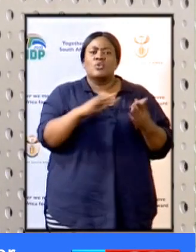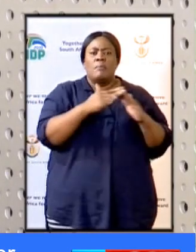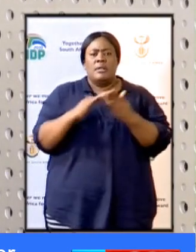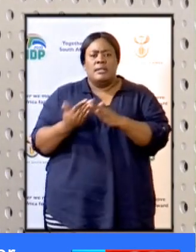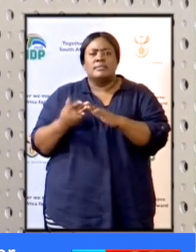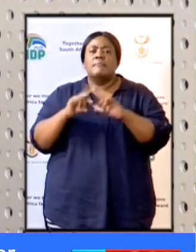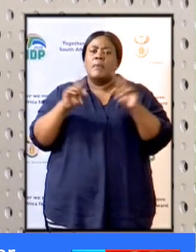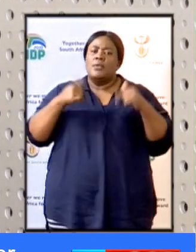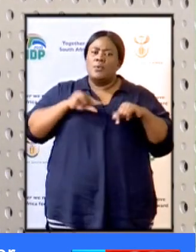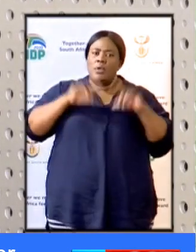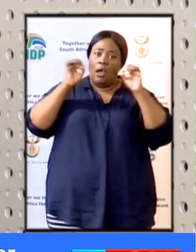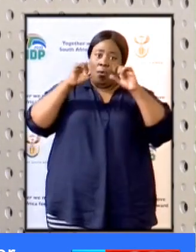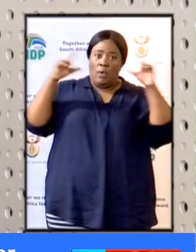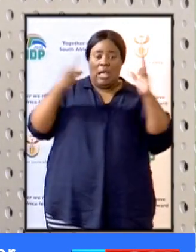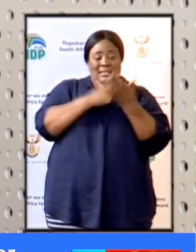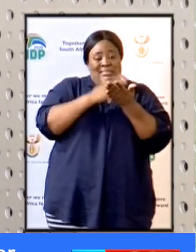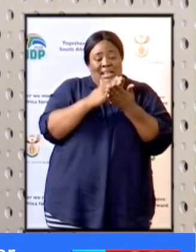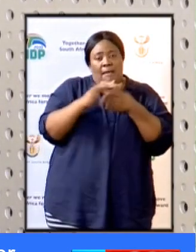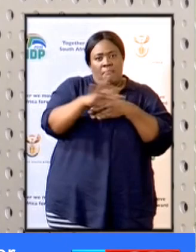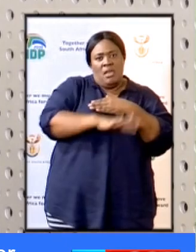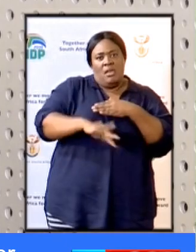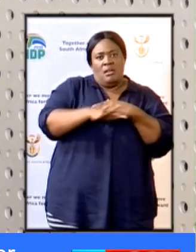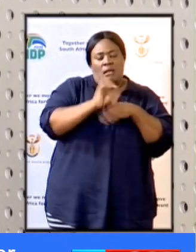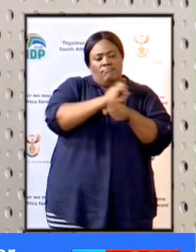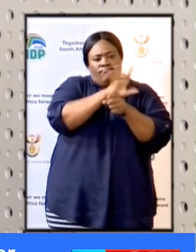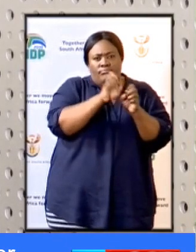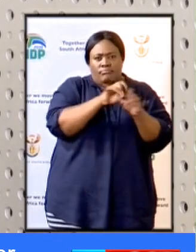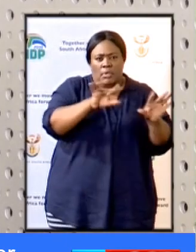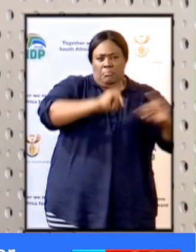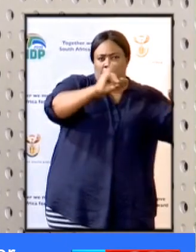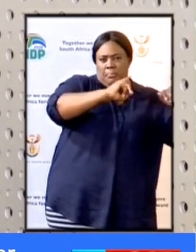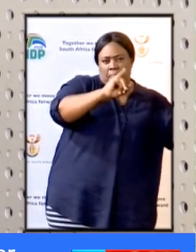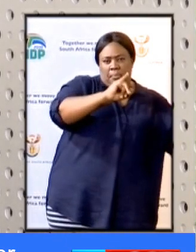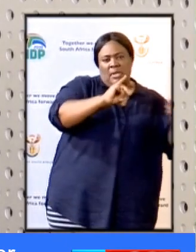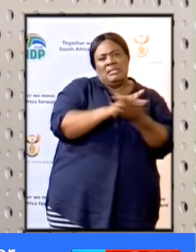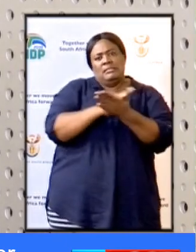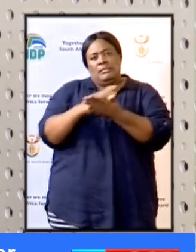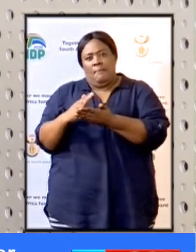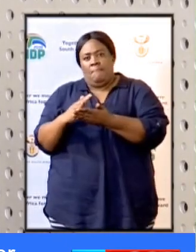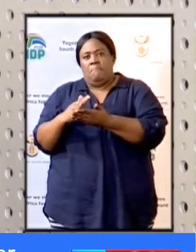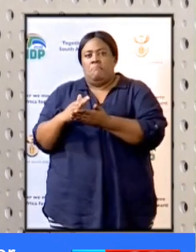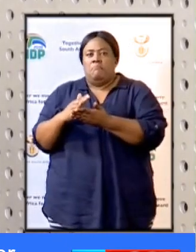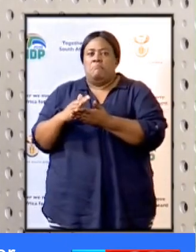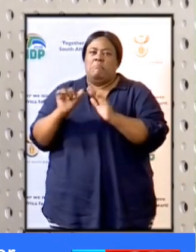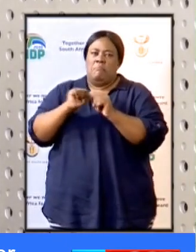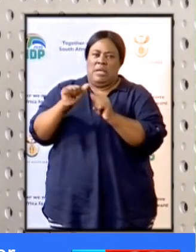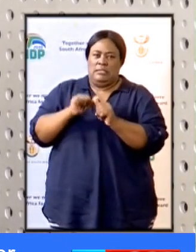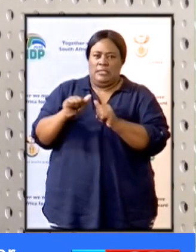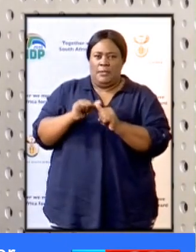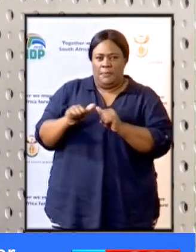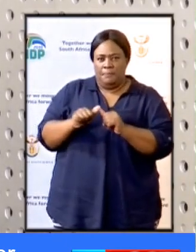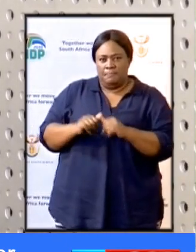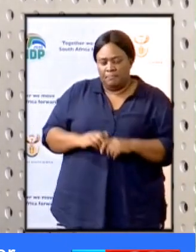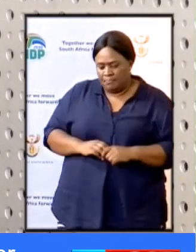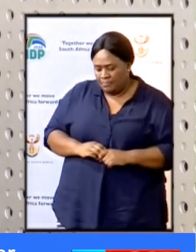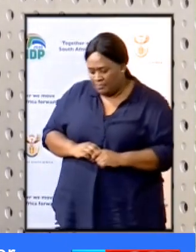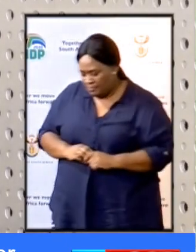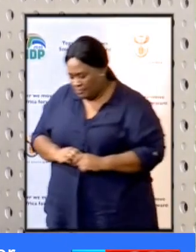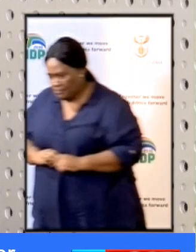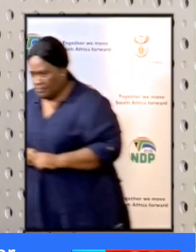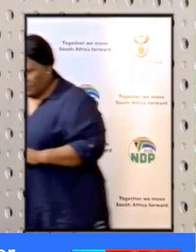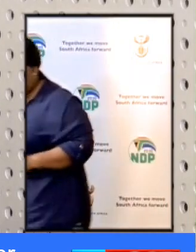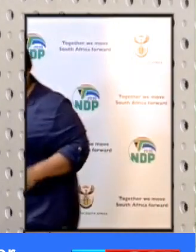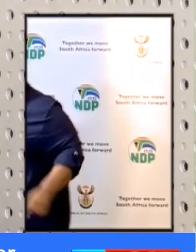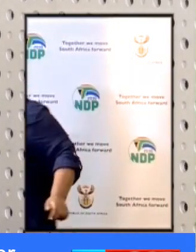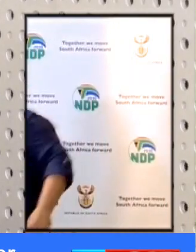areas where the virus is severe, it's an epicenter, and therefore the measures are going to have to be